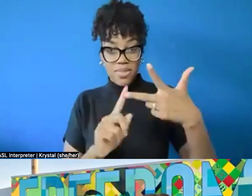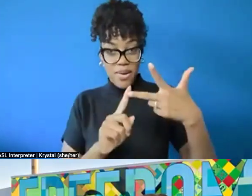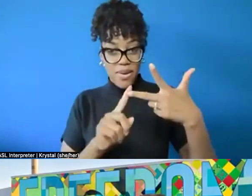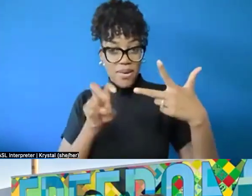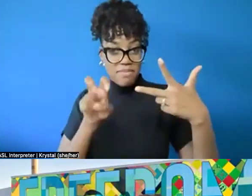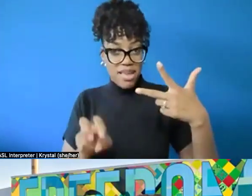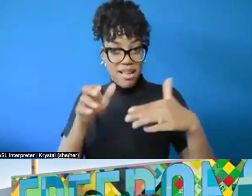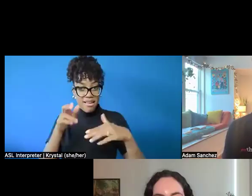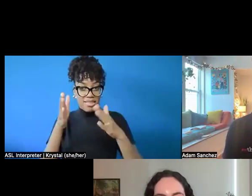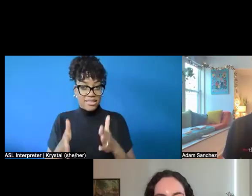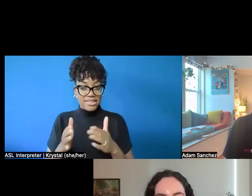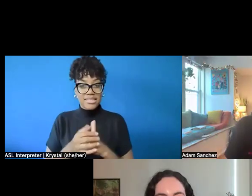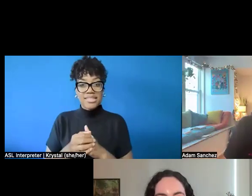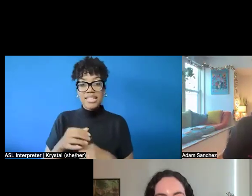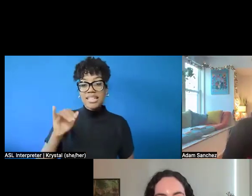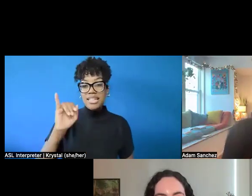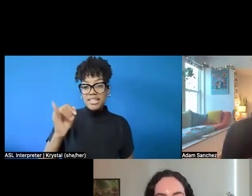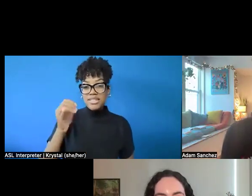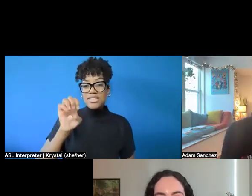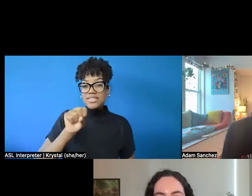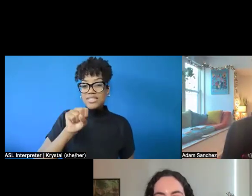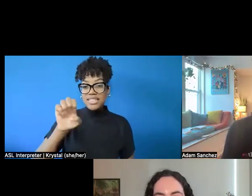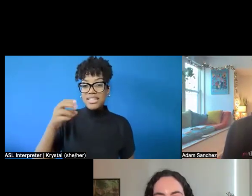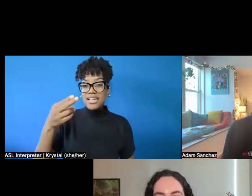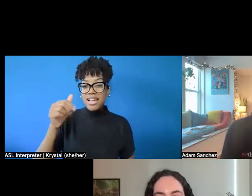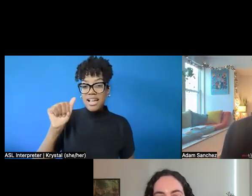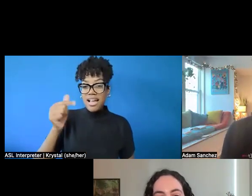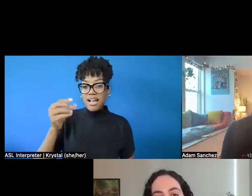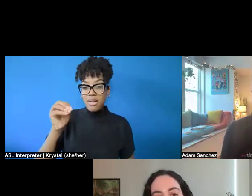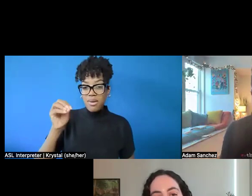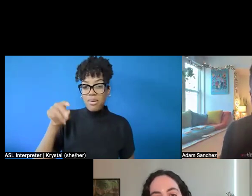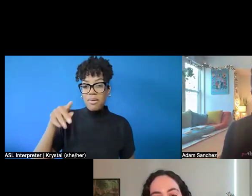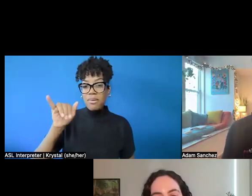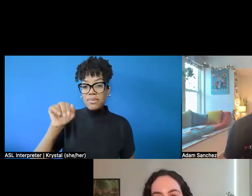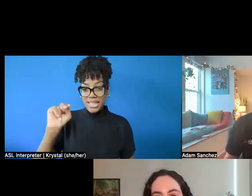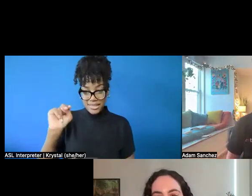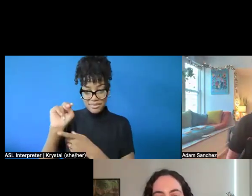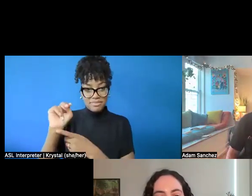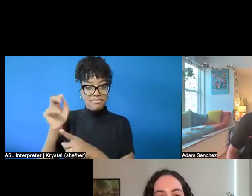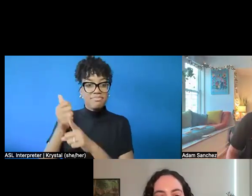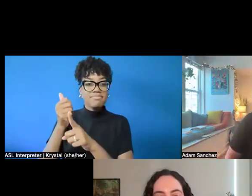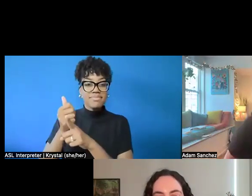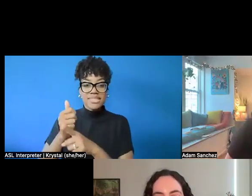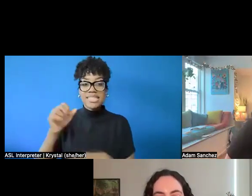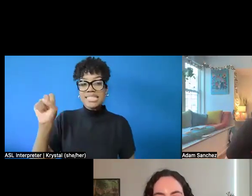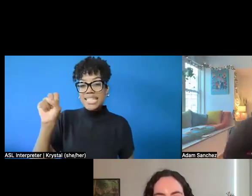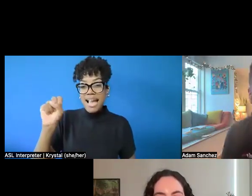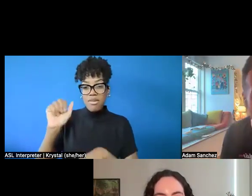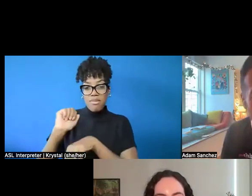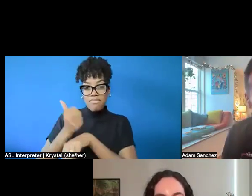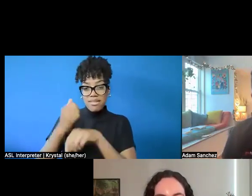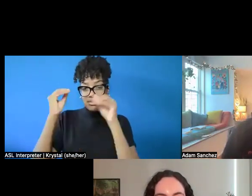a Seattle-based educator and the author of the incredible book, Teach Truth, The Struggle for